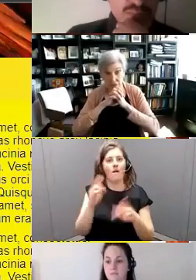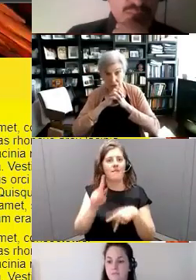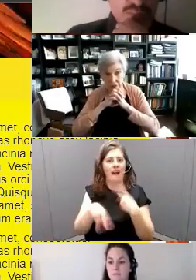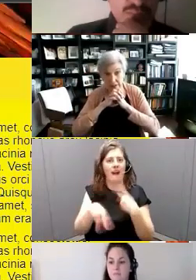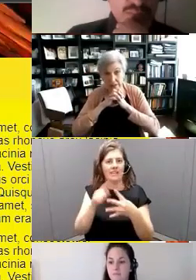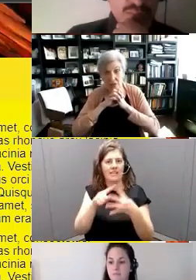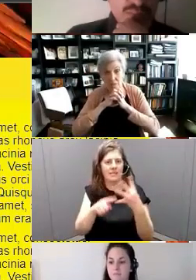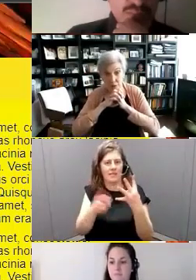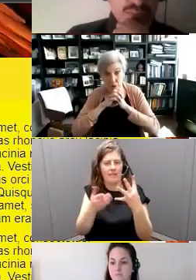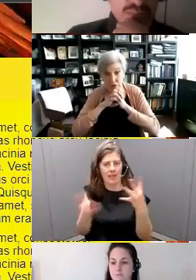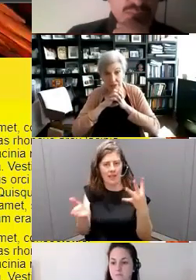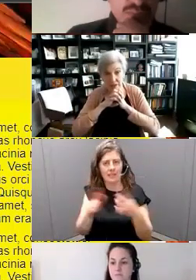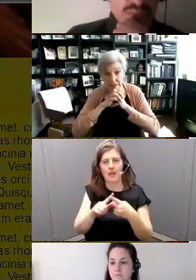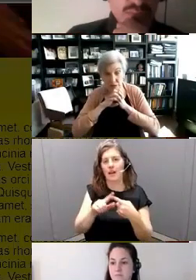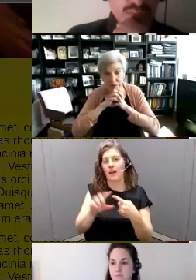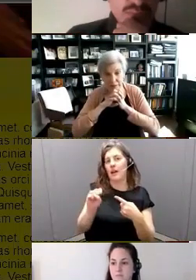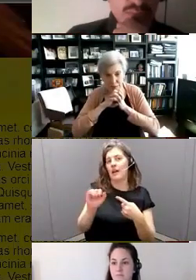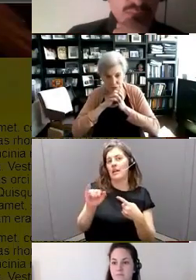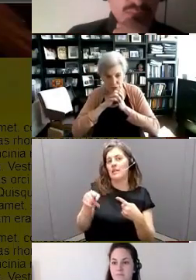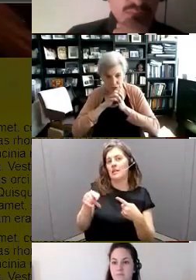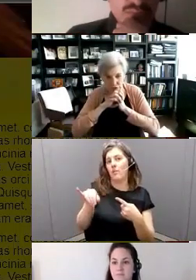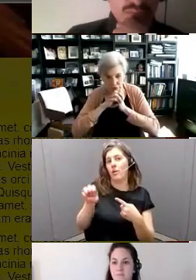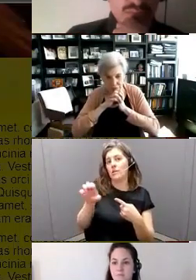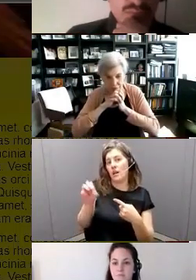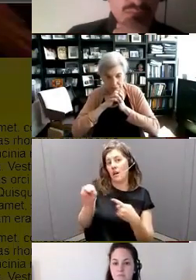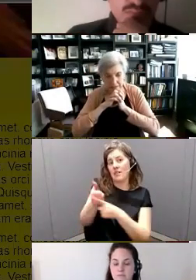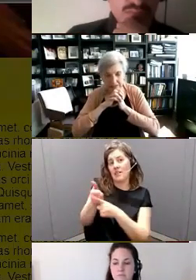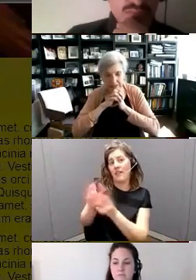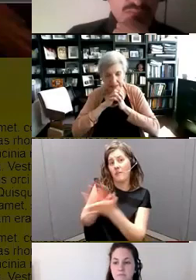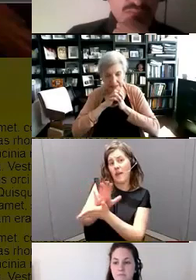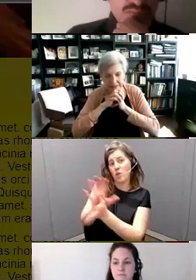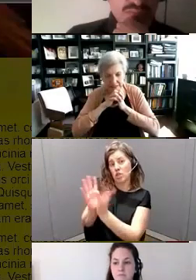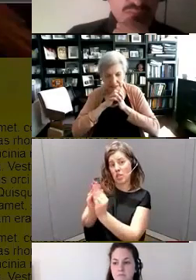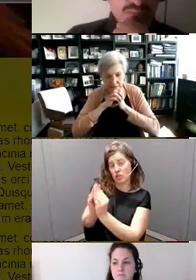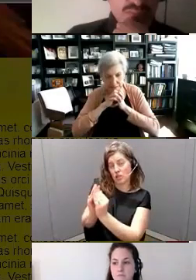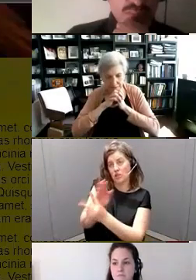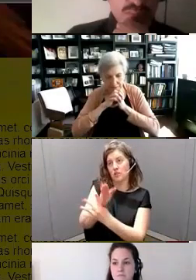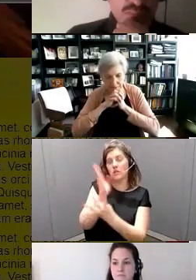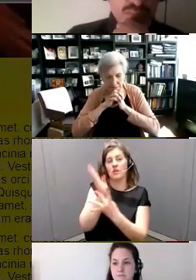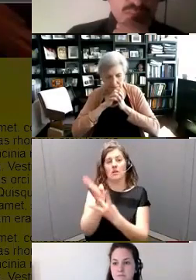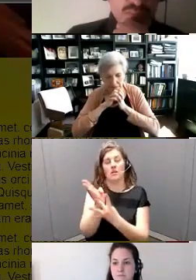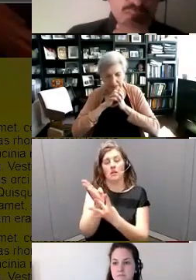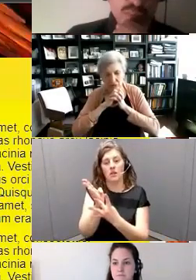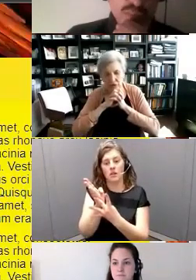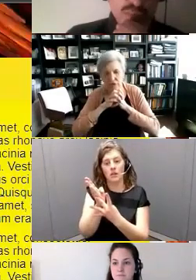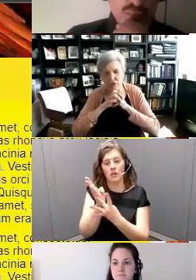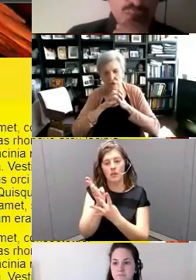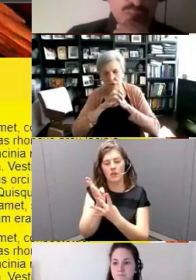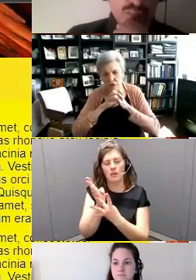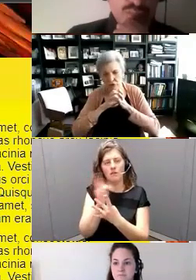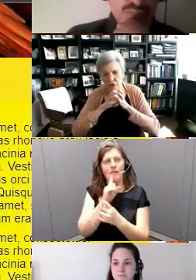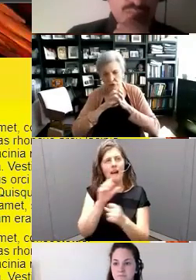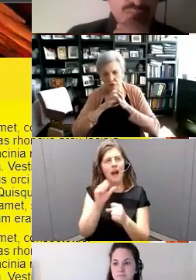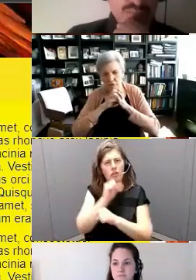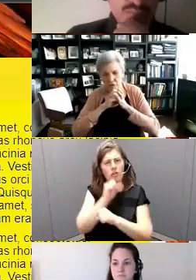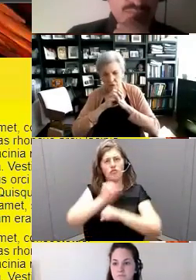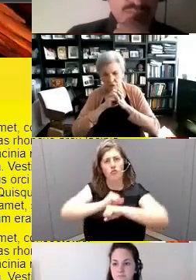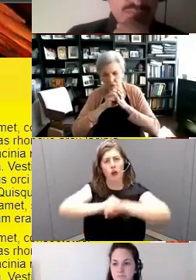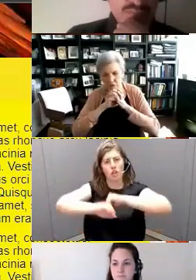things: a symposia that has paper sessions, a actually